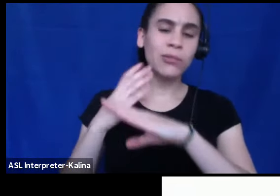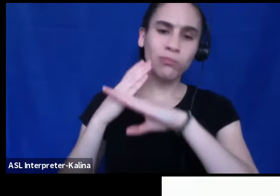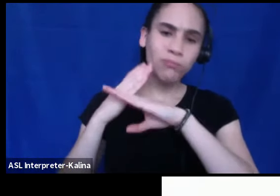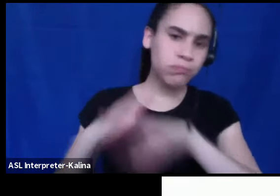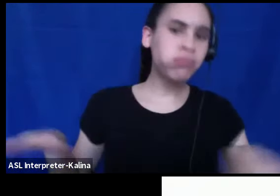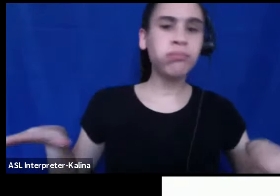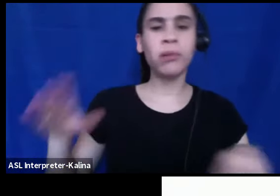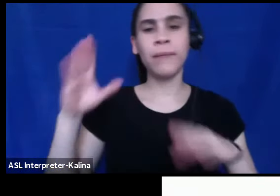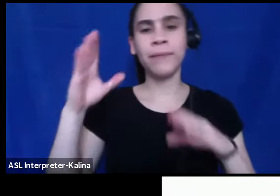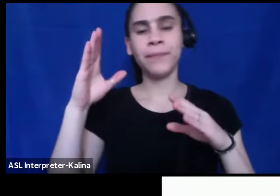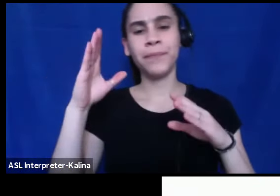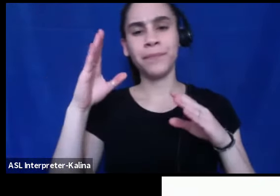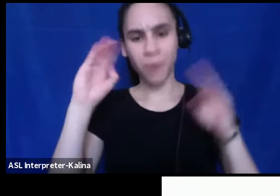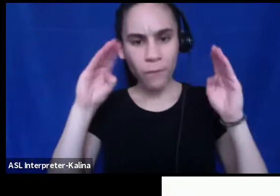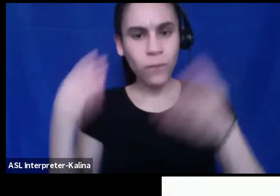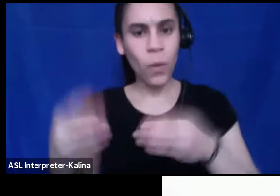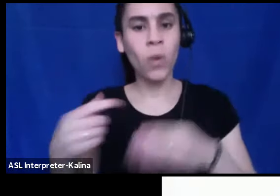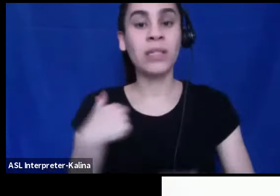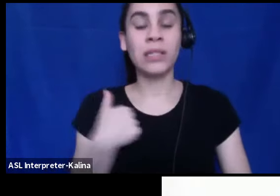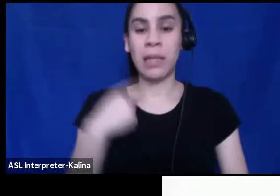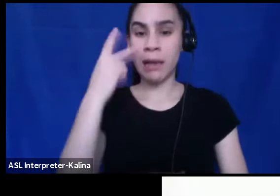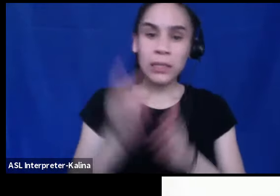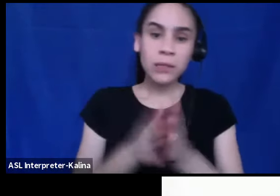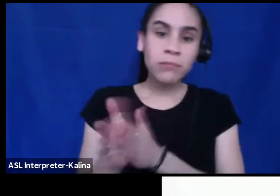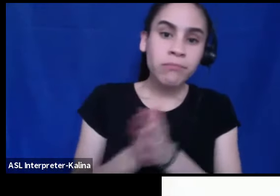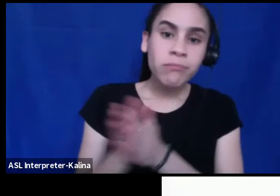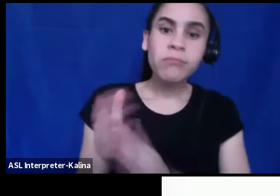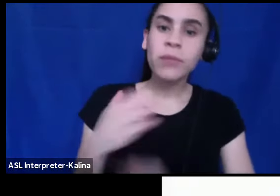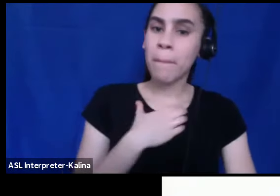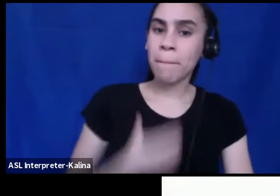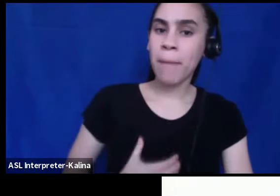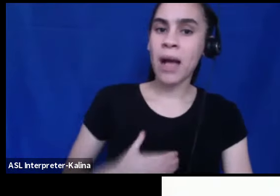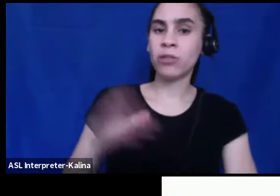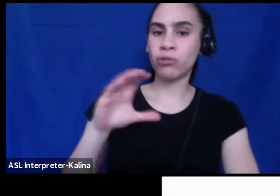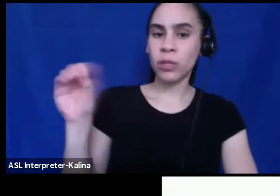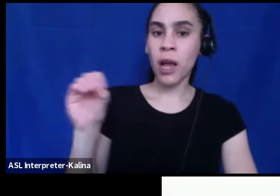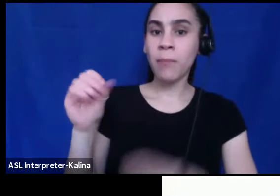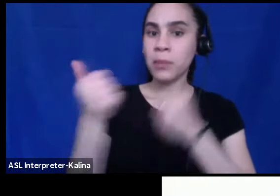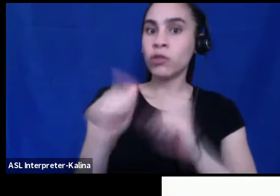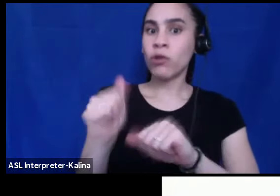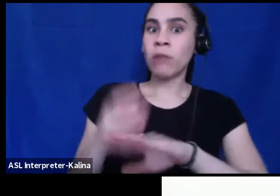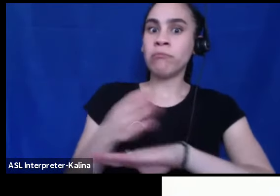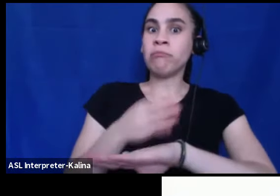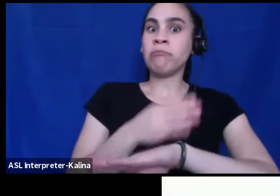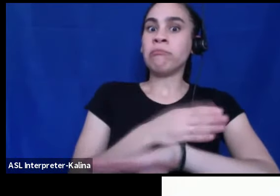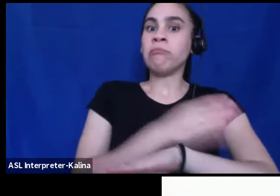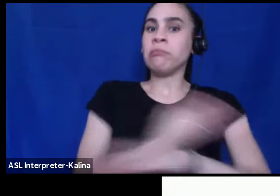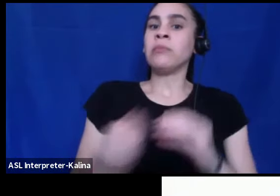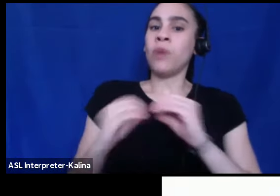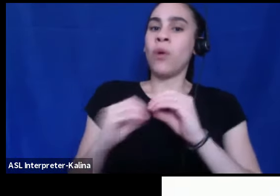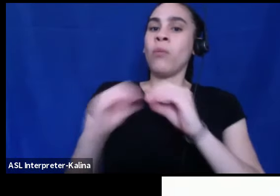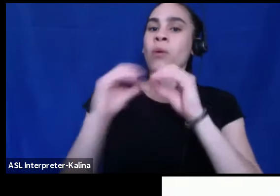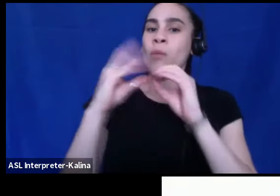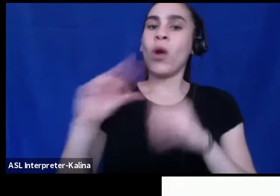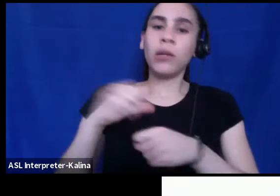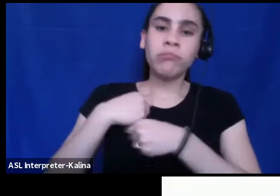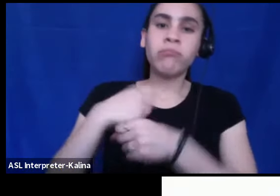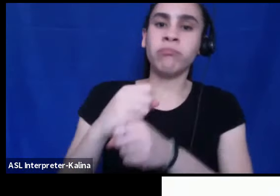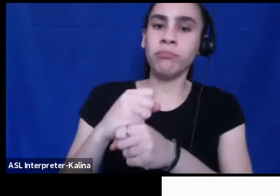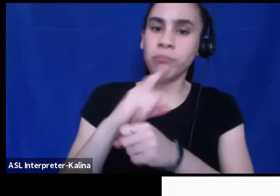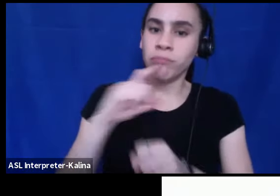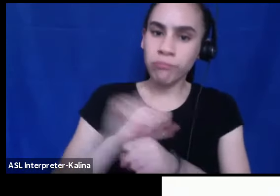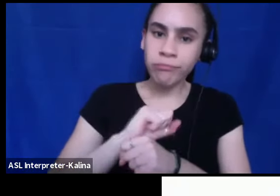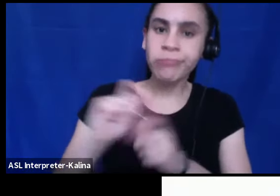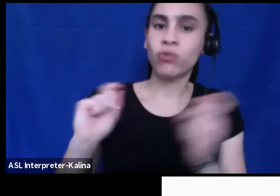I definitely see the passion behind these companies really trying to step that up and really create real change,